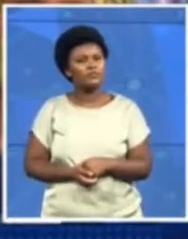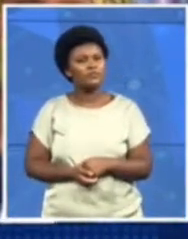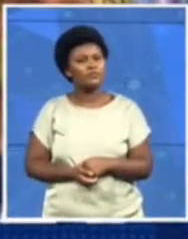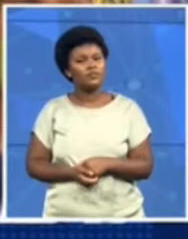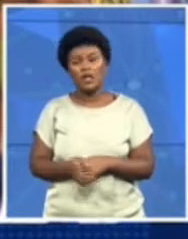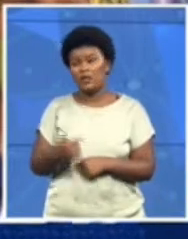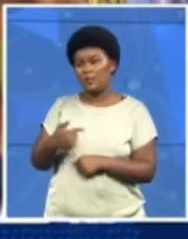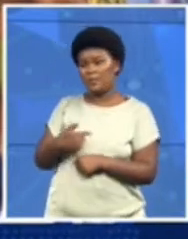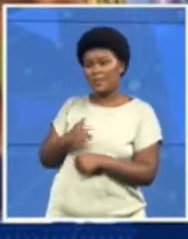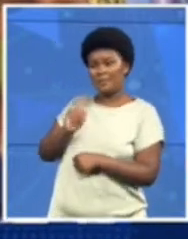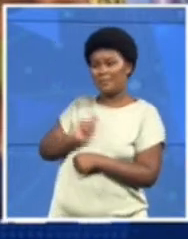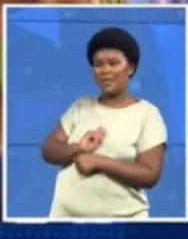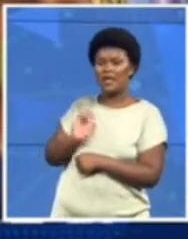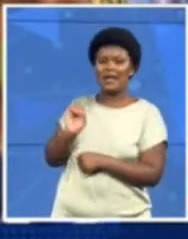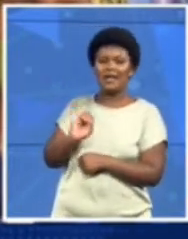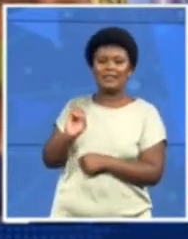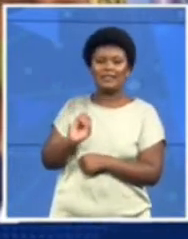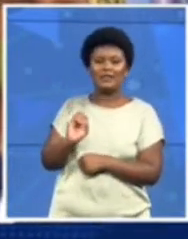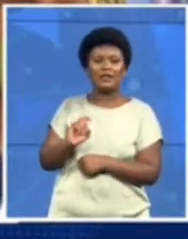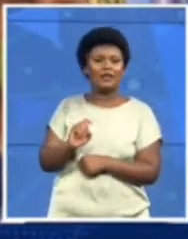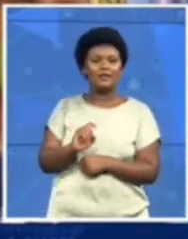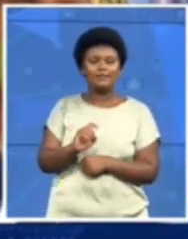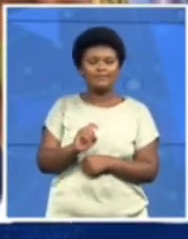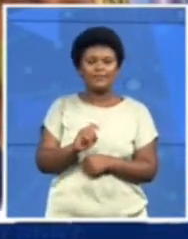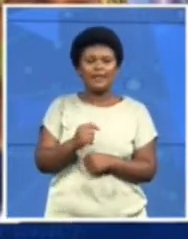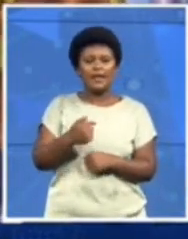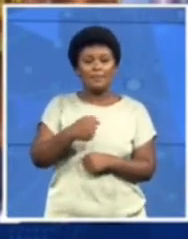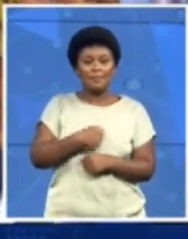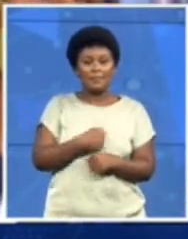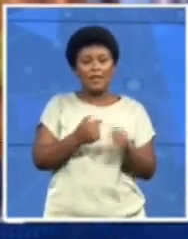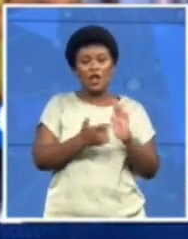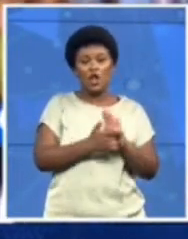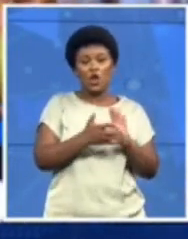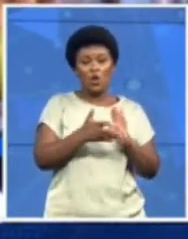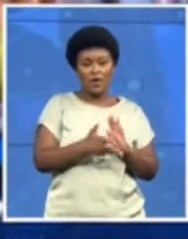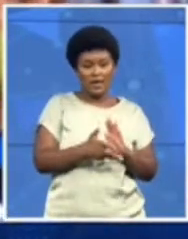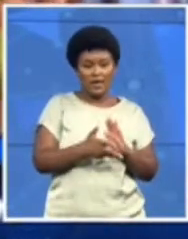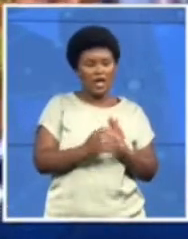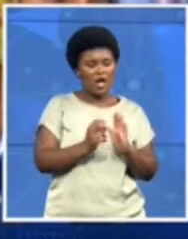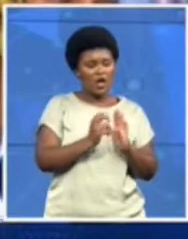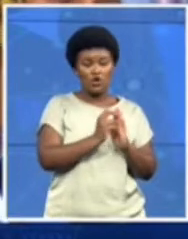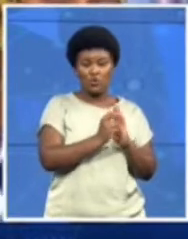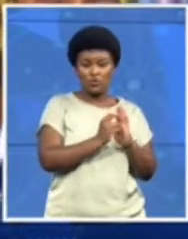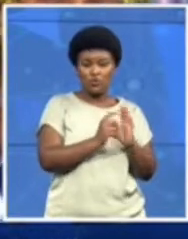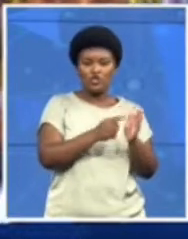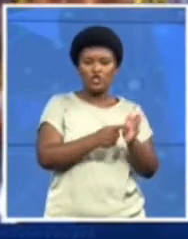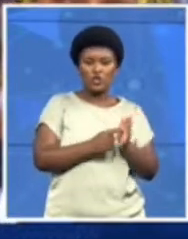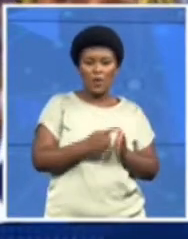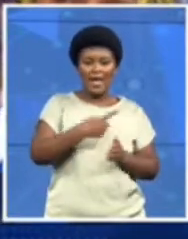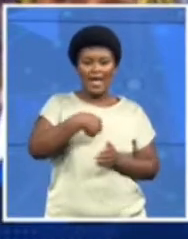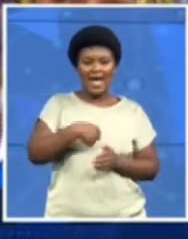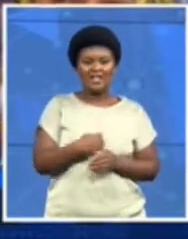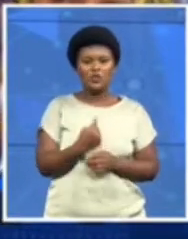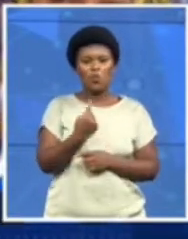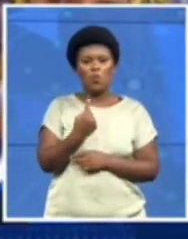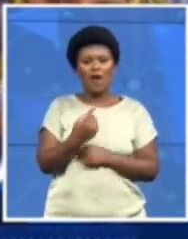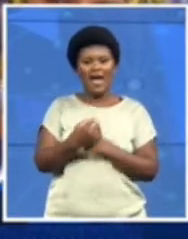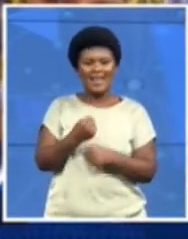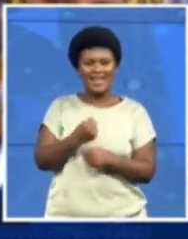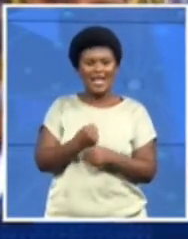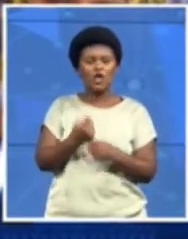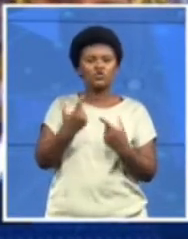our requirement as legal professionals that at least per year you must do matters pro bono.